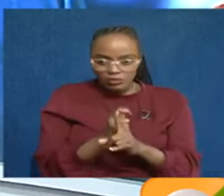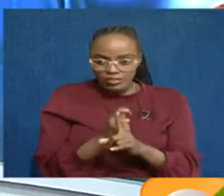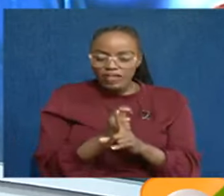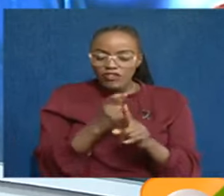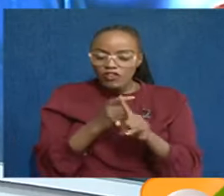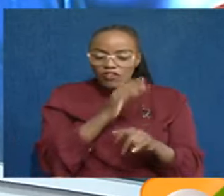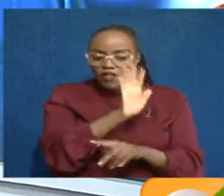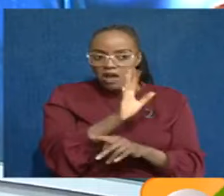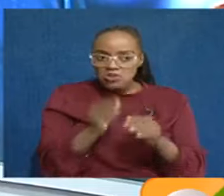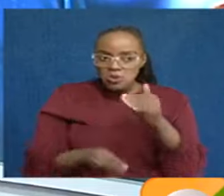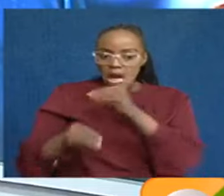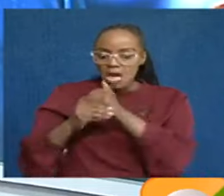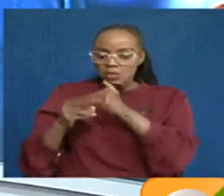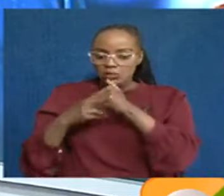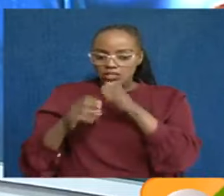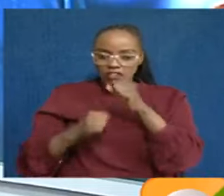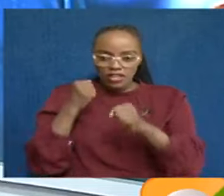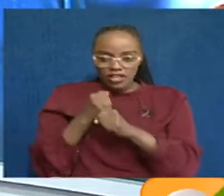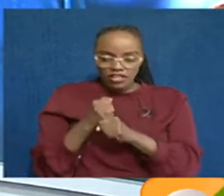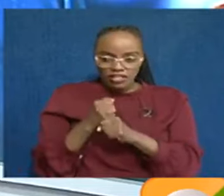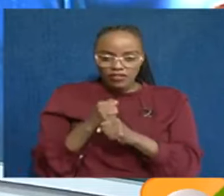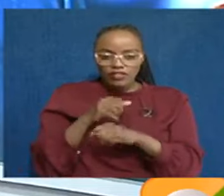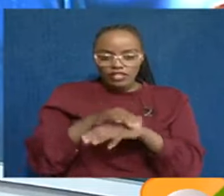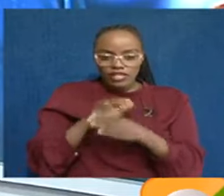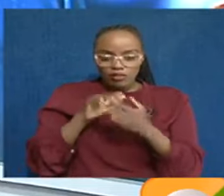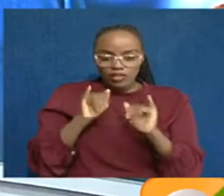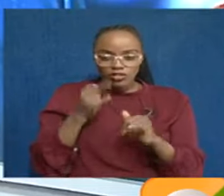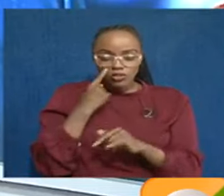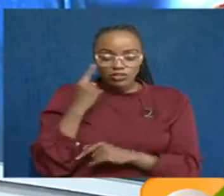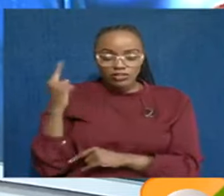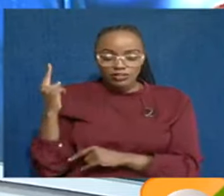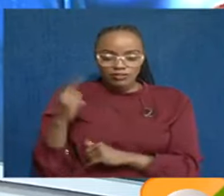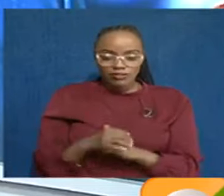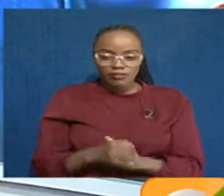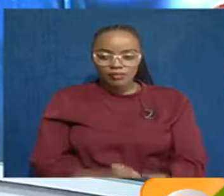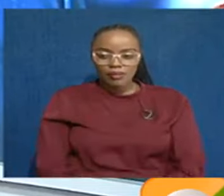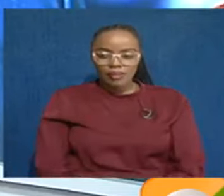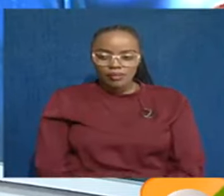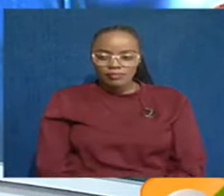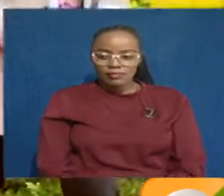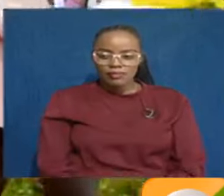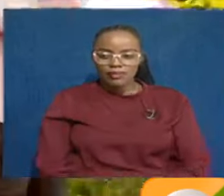from 5 to 7 years. Let's get more from our very own Willie Lusige.